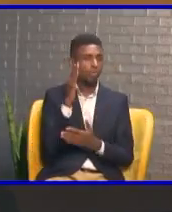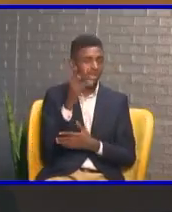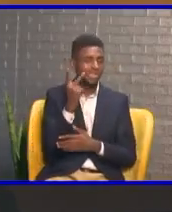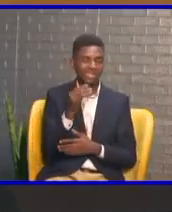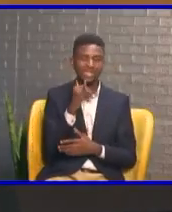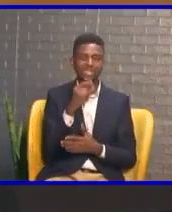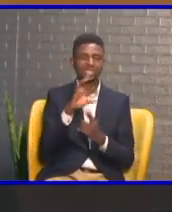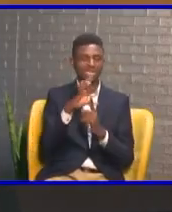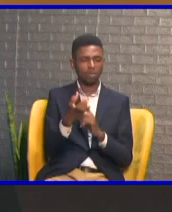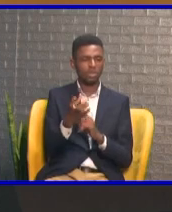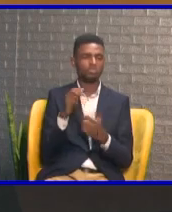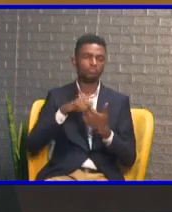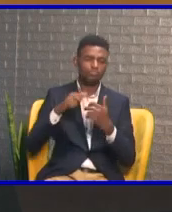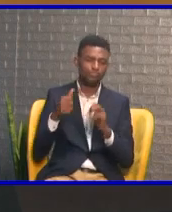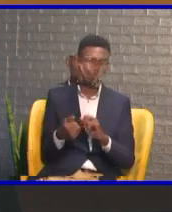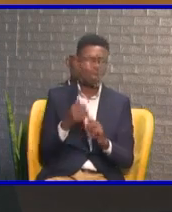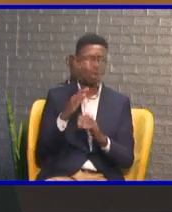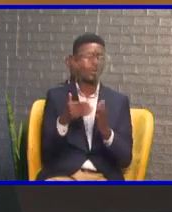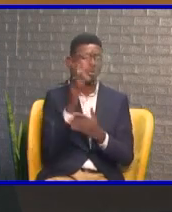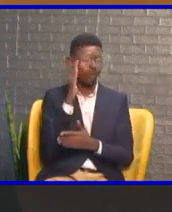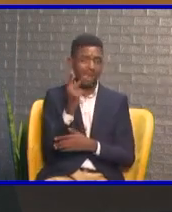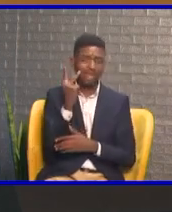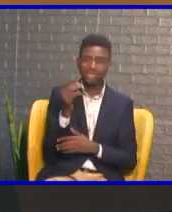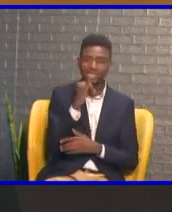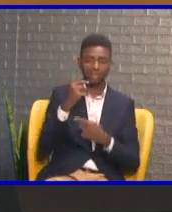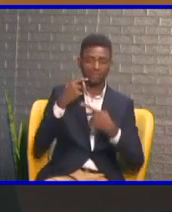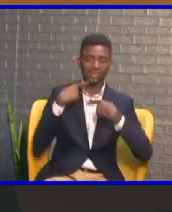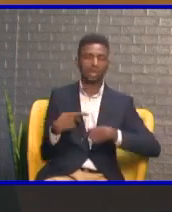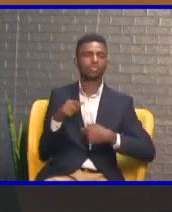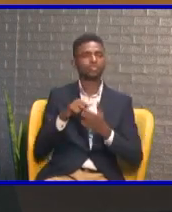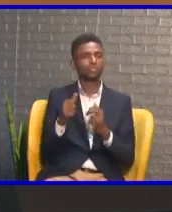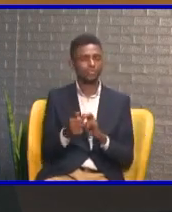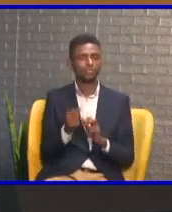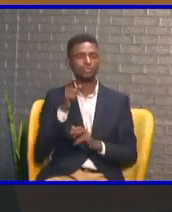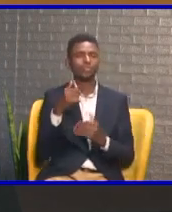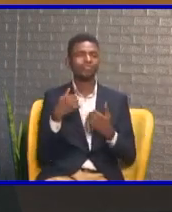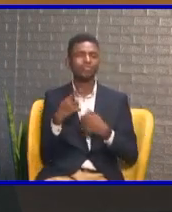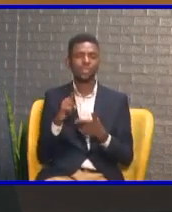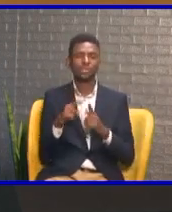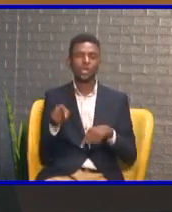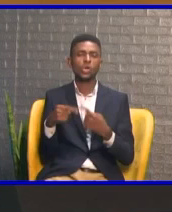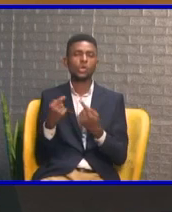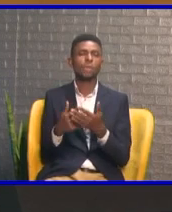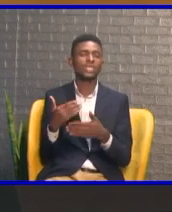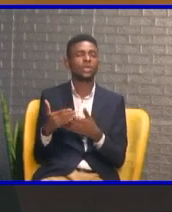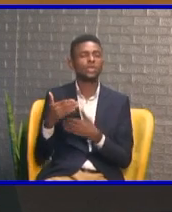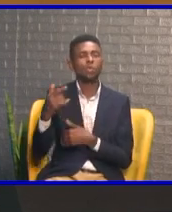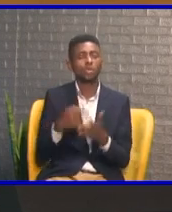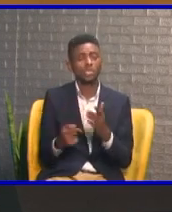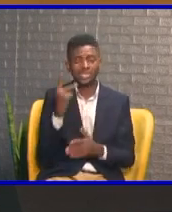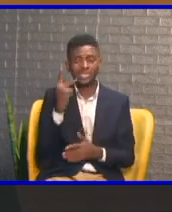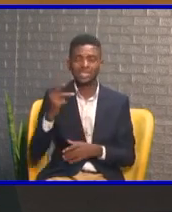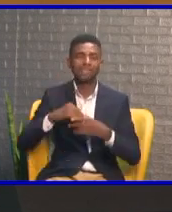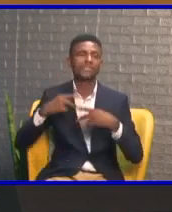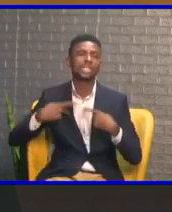circumstance. All you will see is the physical problem. You have to go beyond what you see in the physical